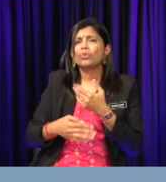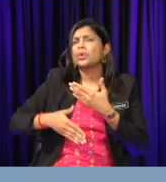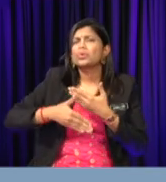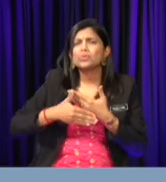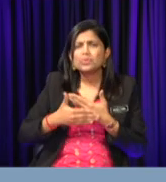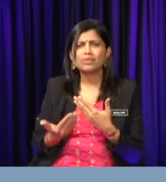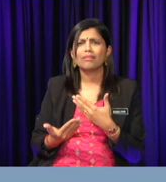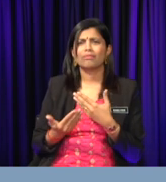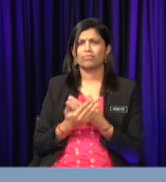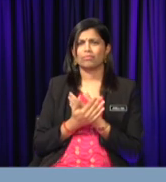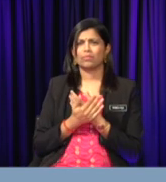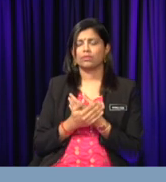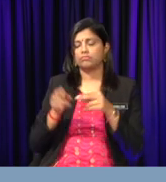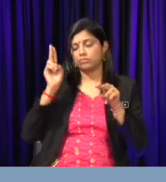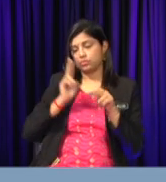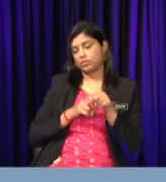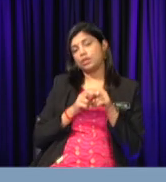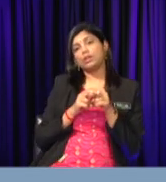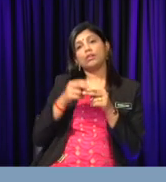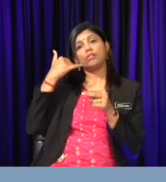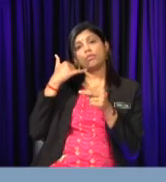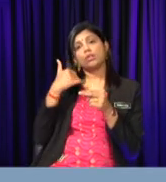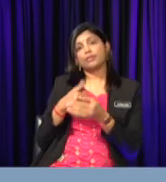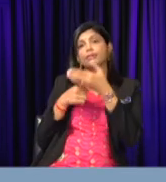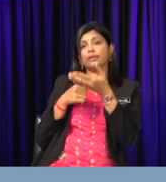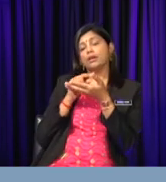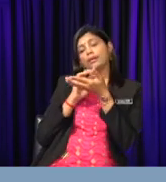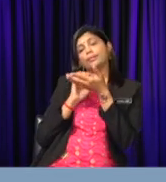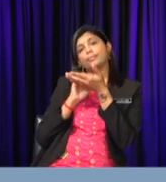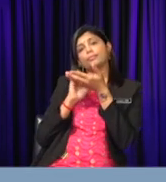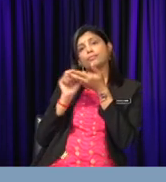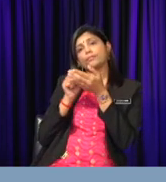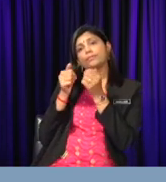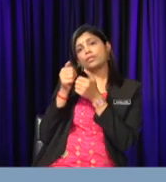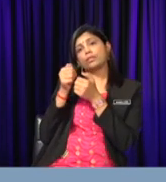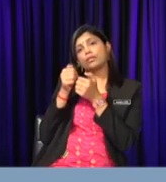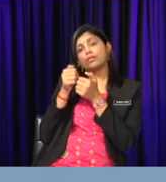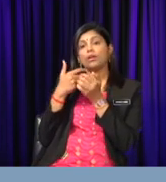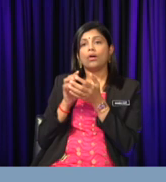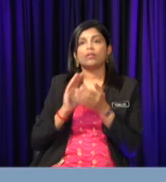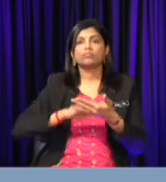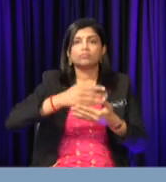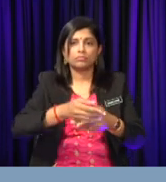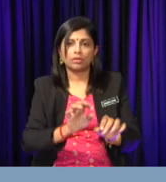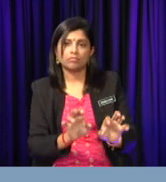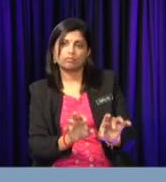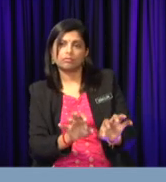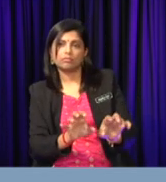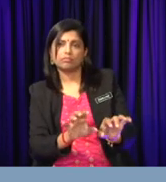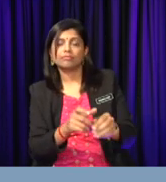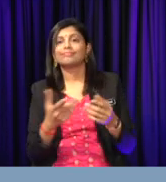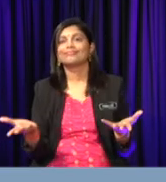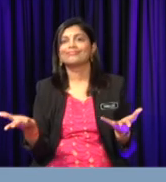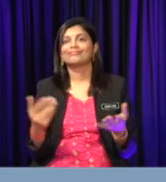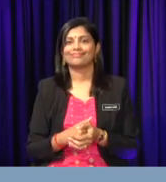home. You can do it right at your place, like at your bed, for example. It is very